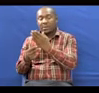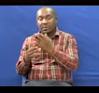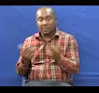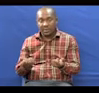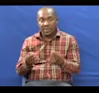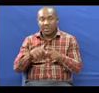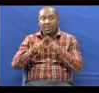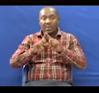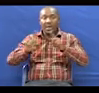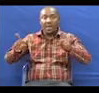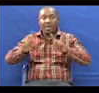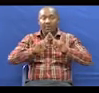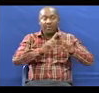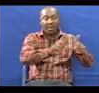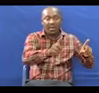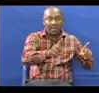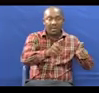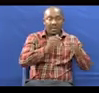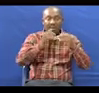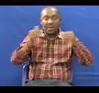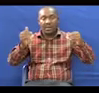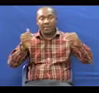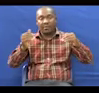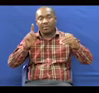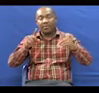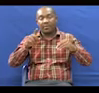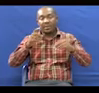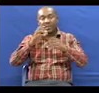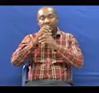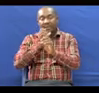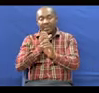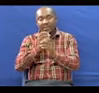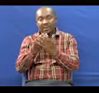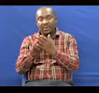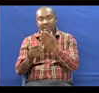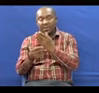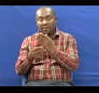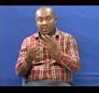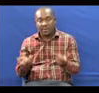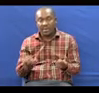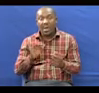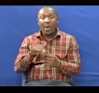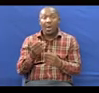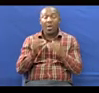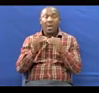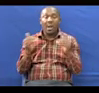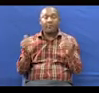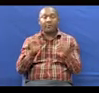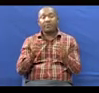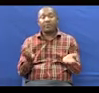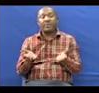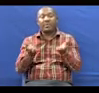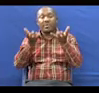of science and the technology. Or they are differed in the levels of science and